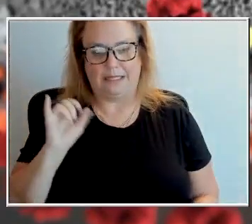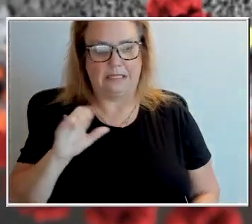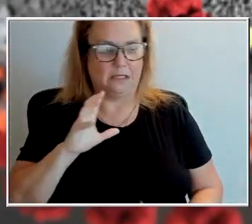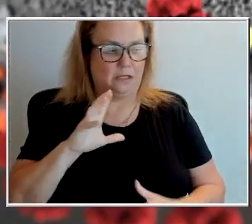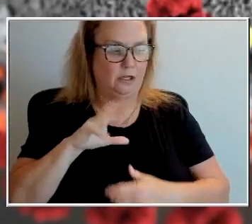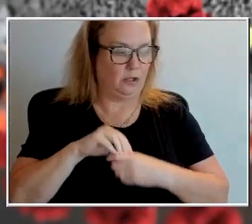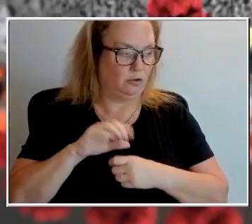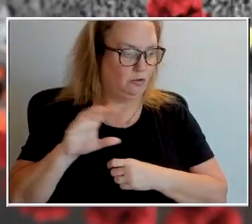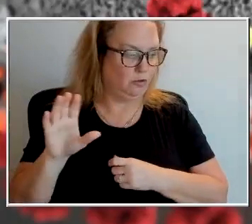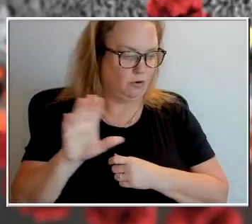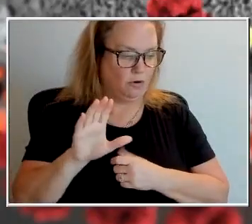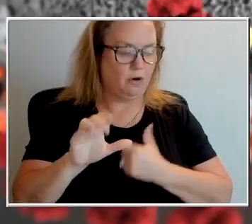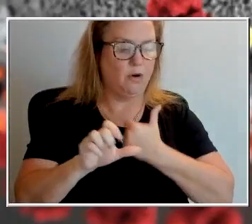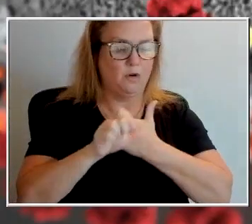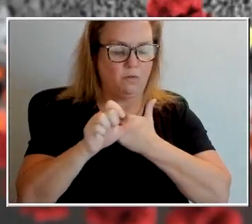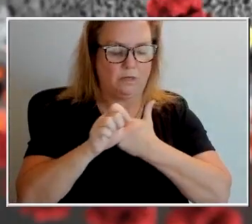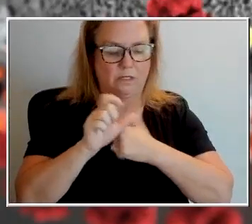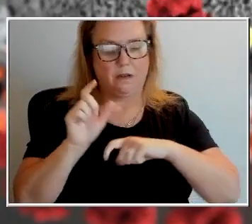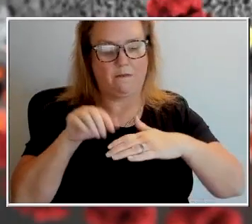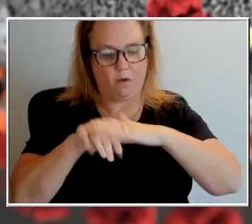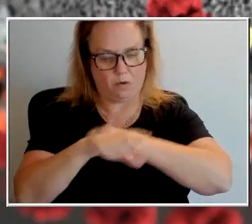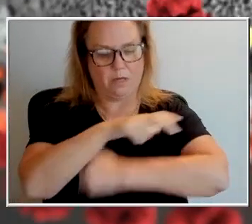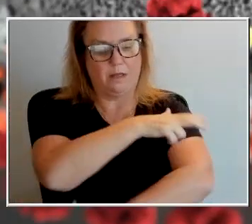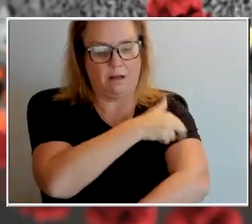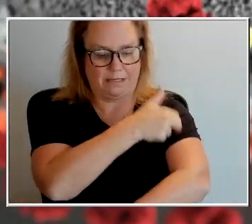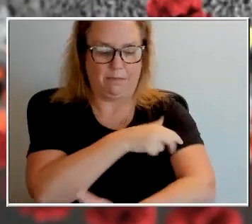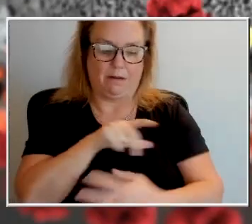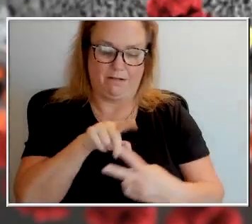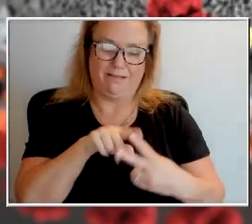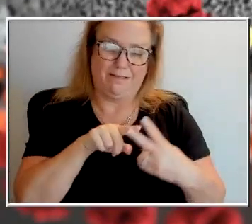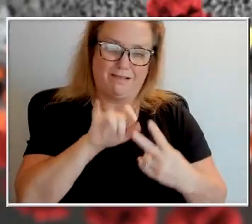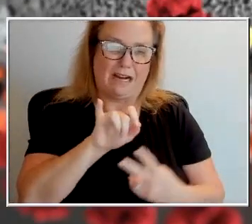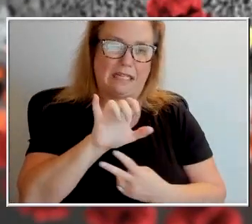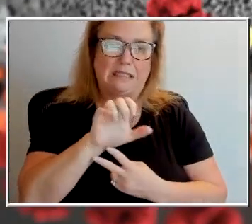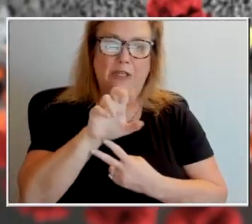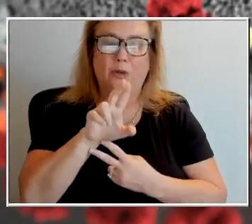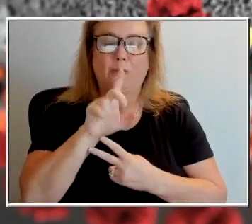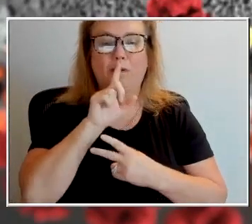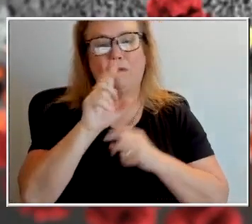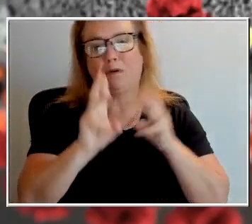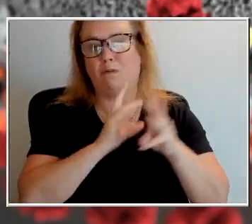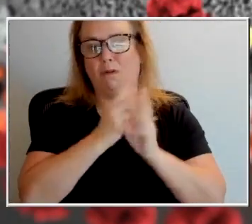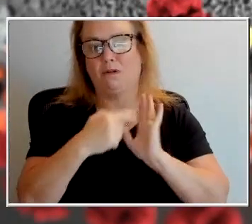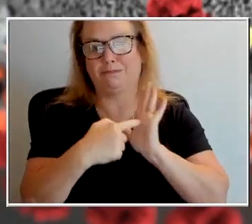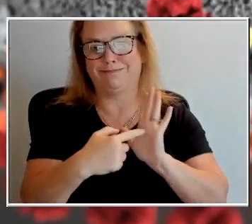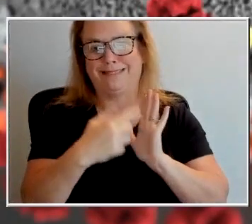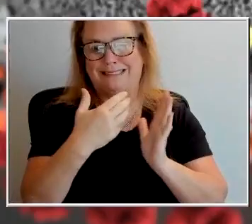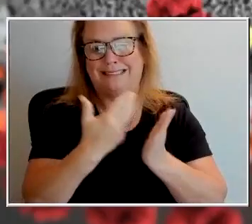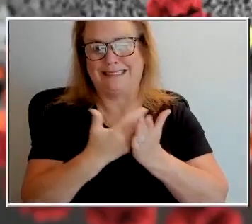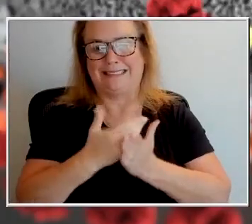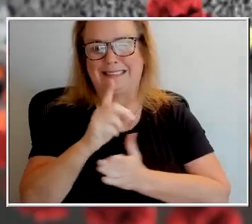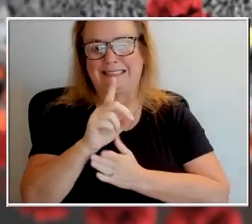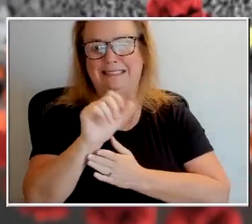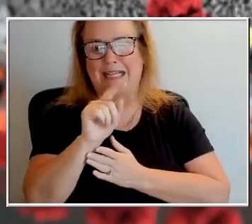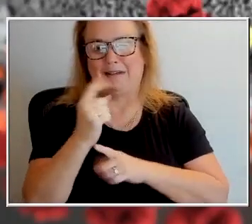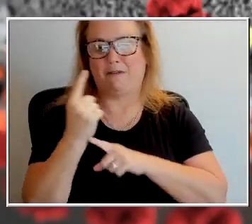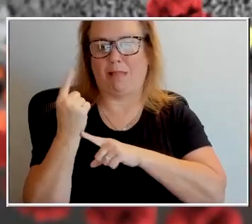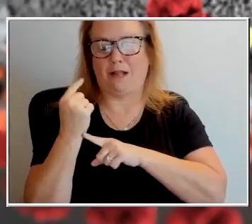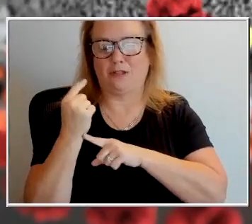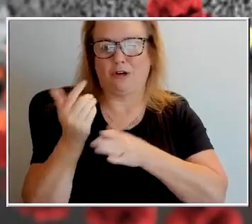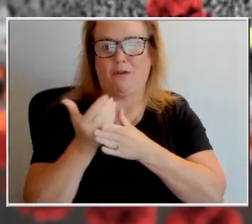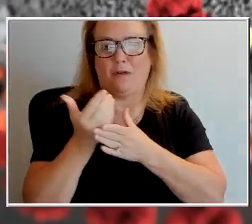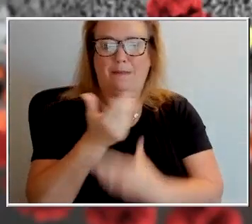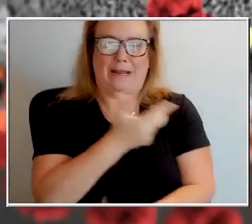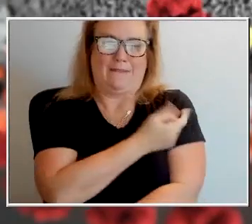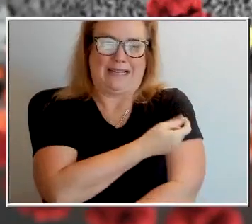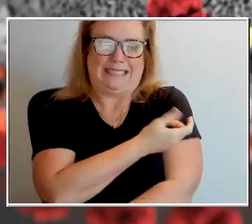your risk of going to the hospital or going to the ICU. So in the real world, again, this is from data from last year's updated vaccine. We